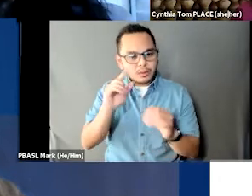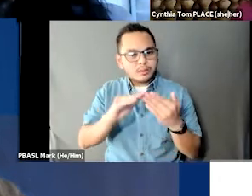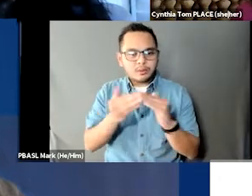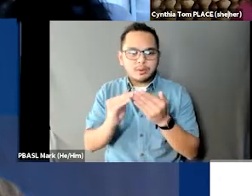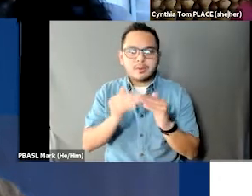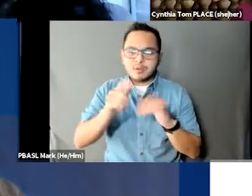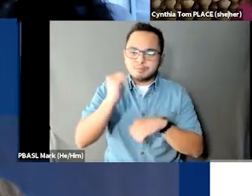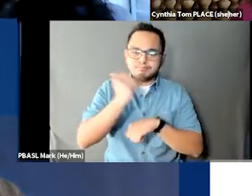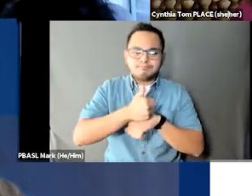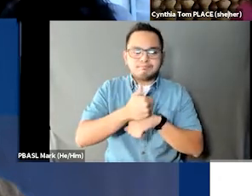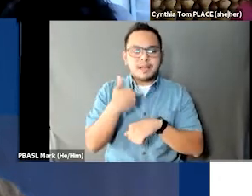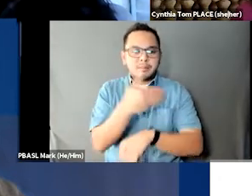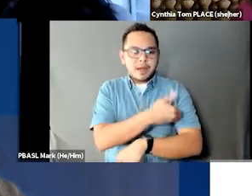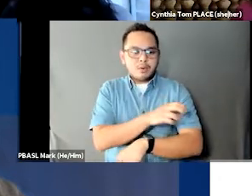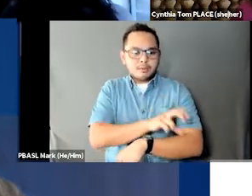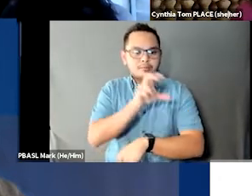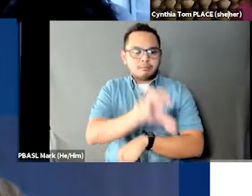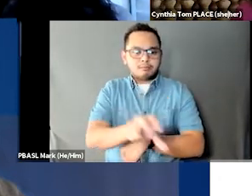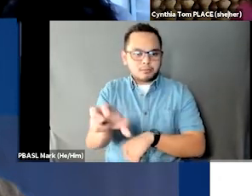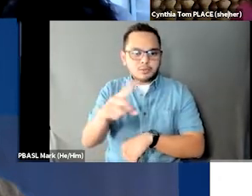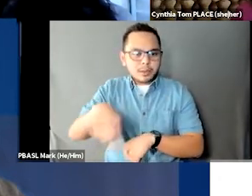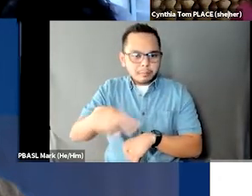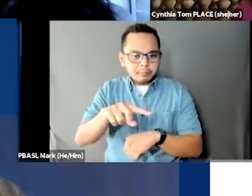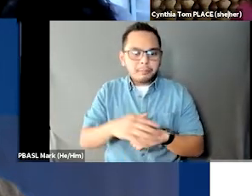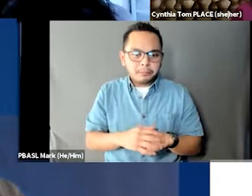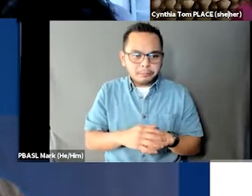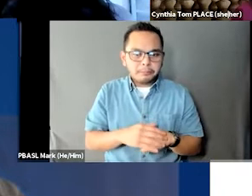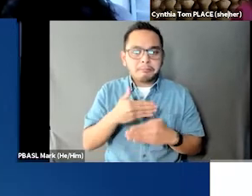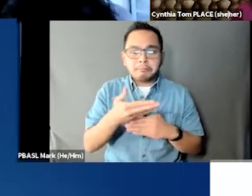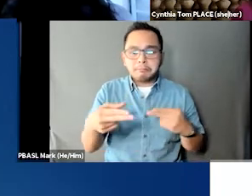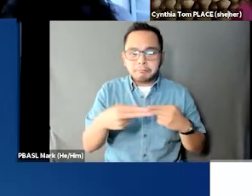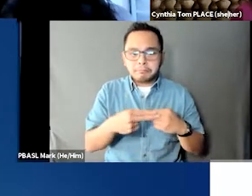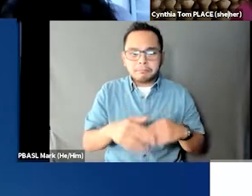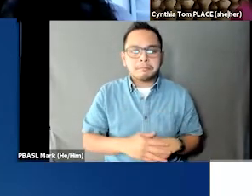and empowerment. Next slide.